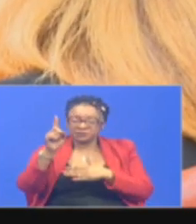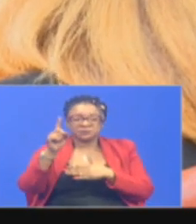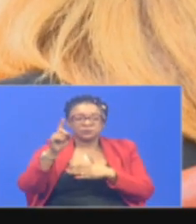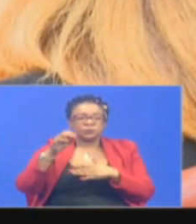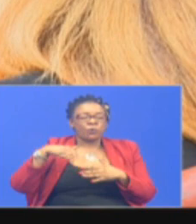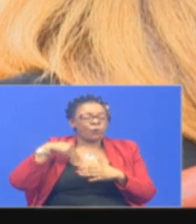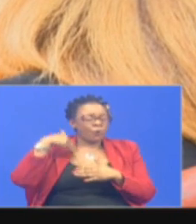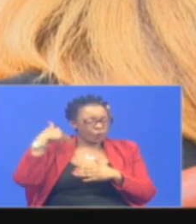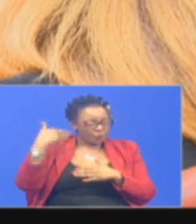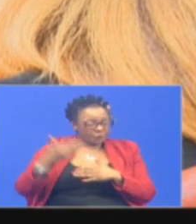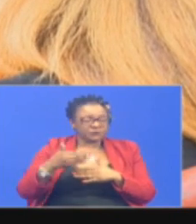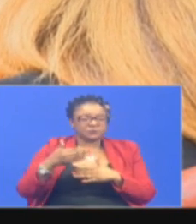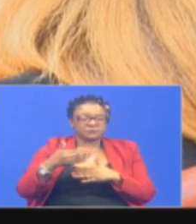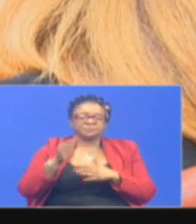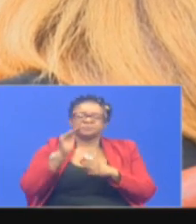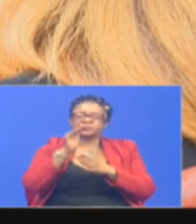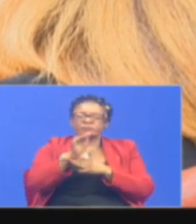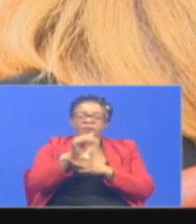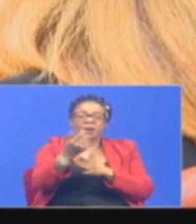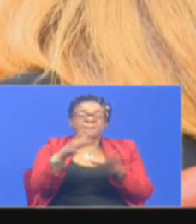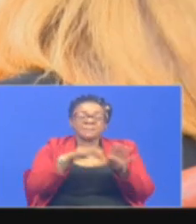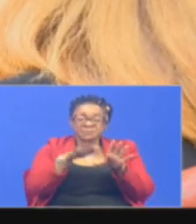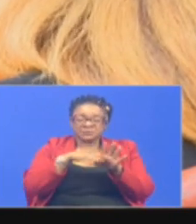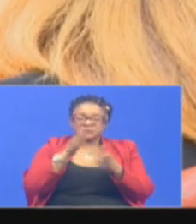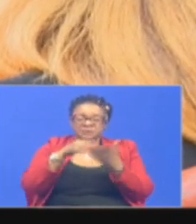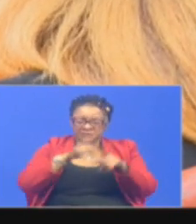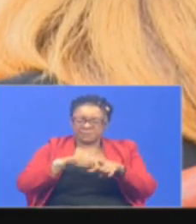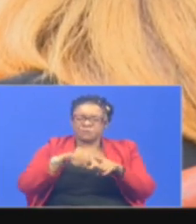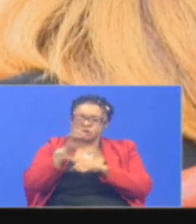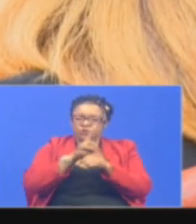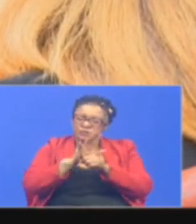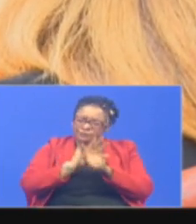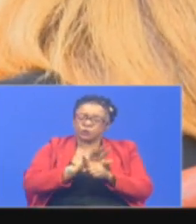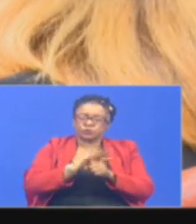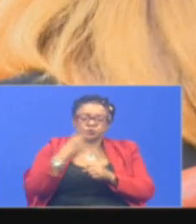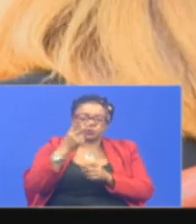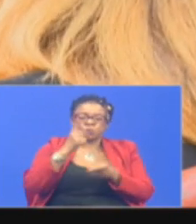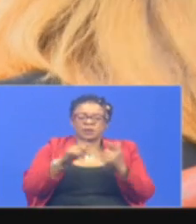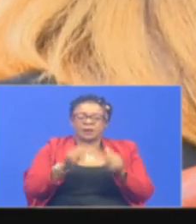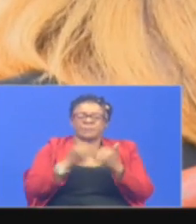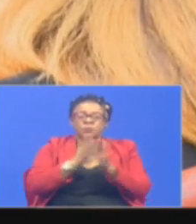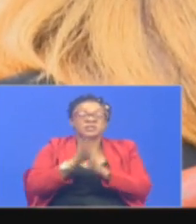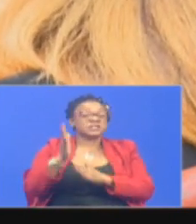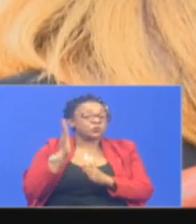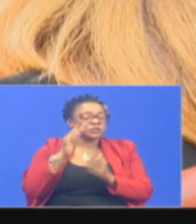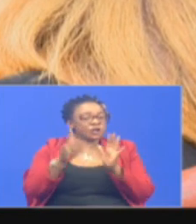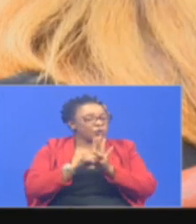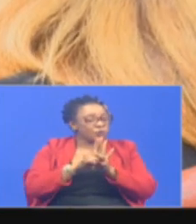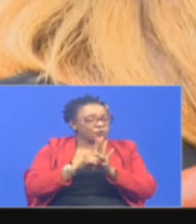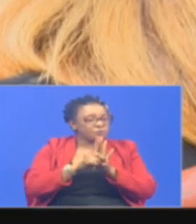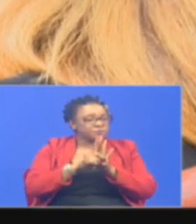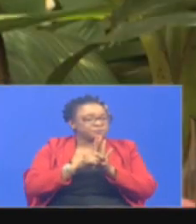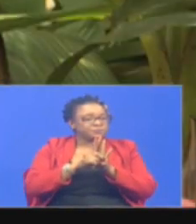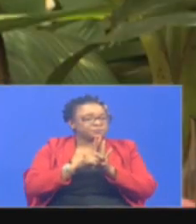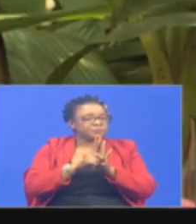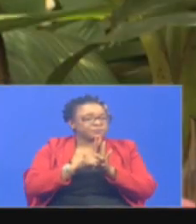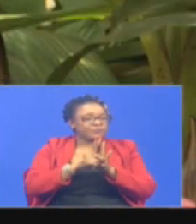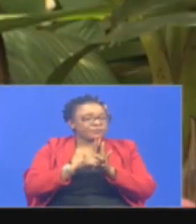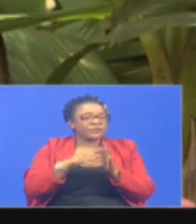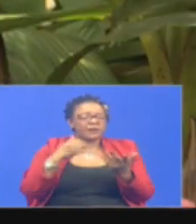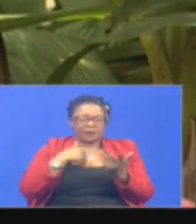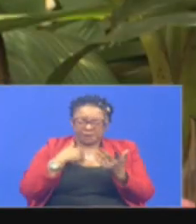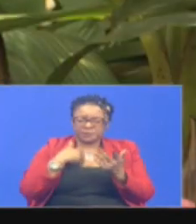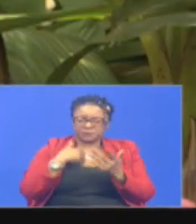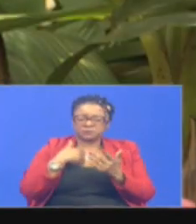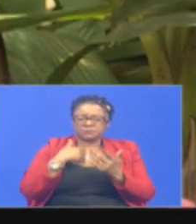whips the members, and even sometimes uses force. We saw what happened with the security laws. They deployed military